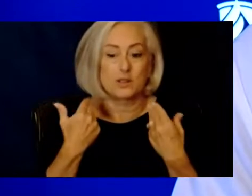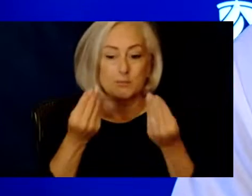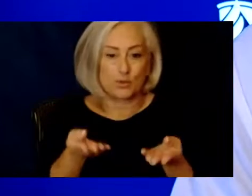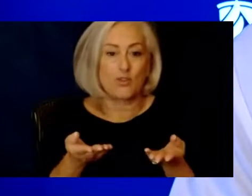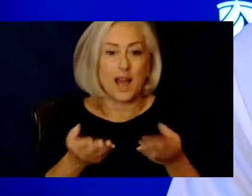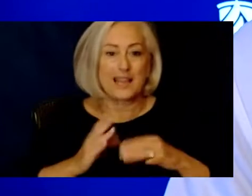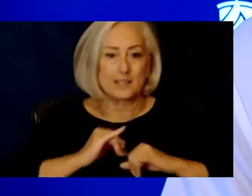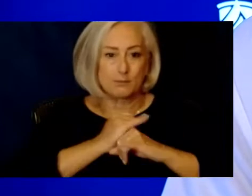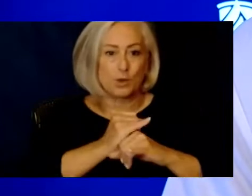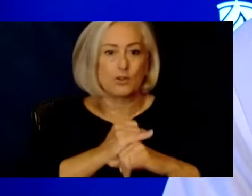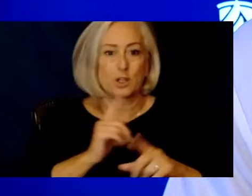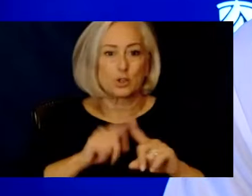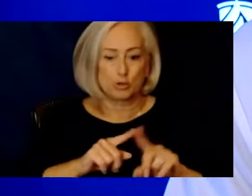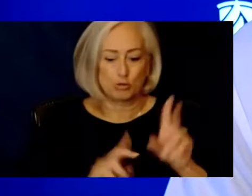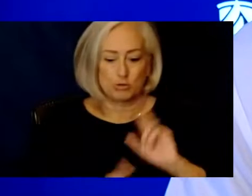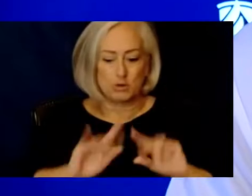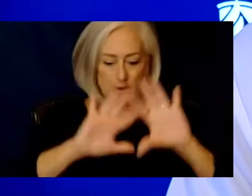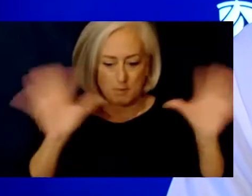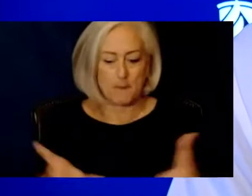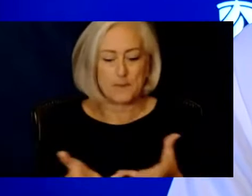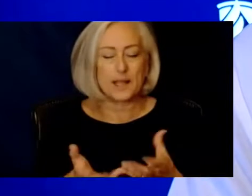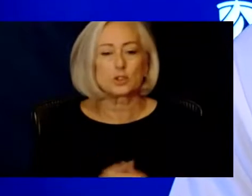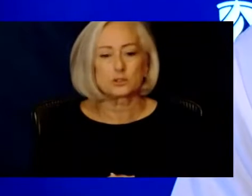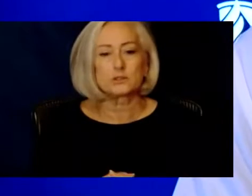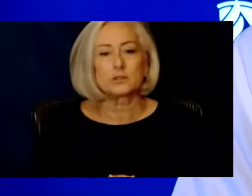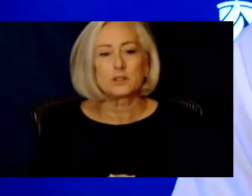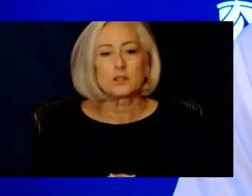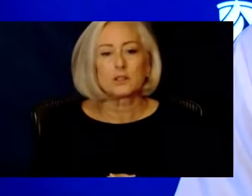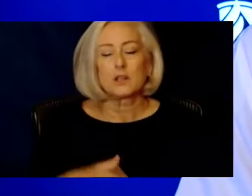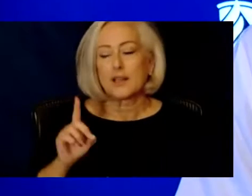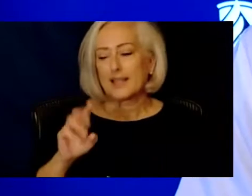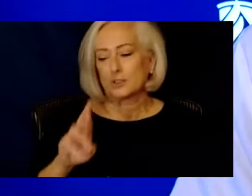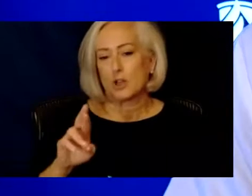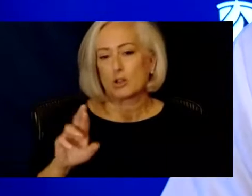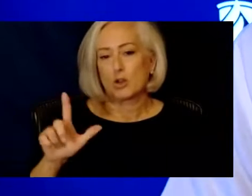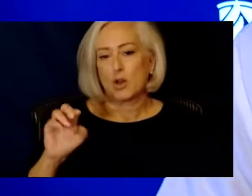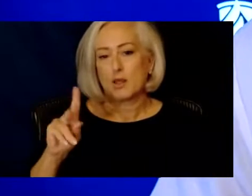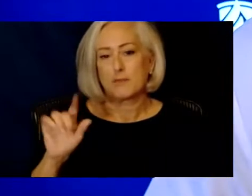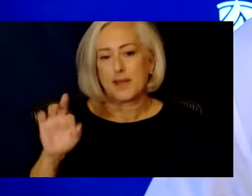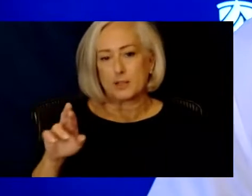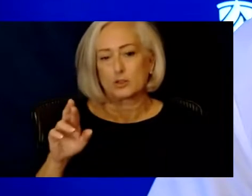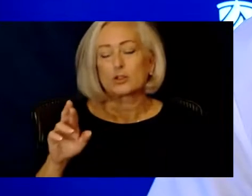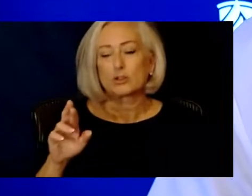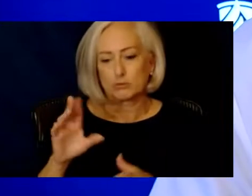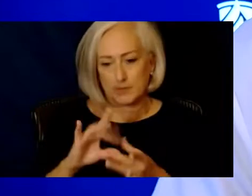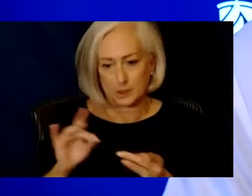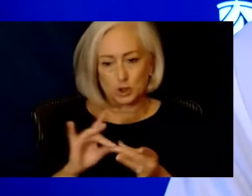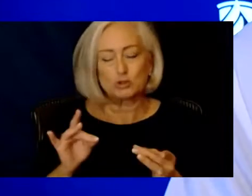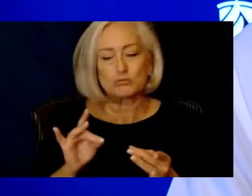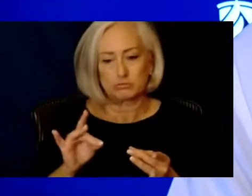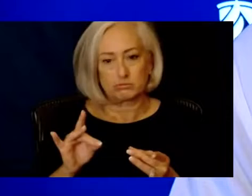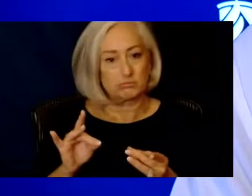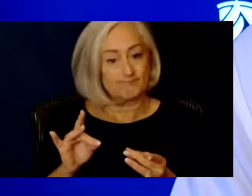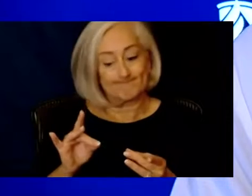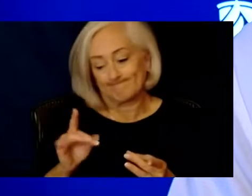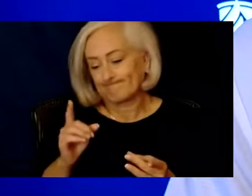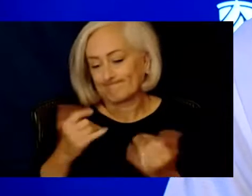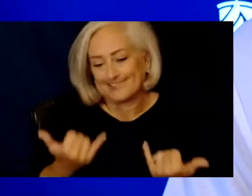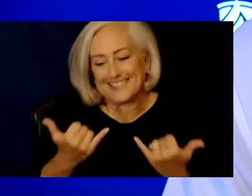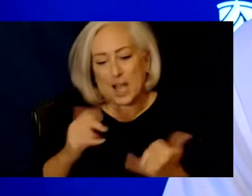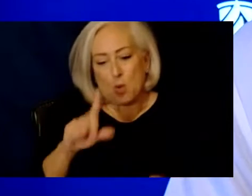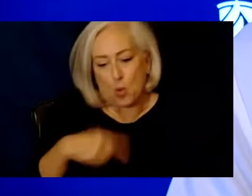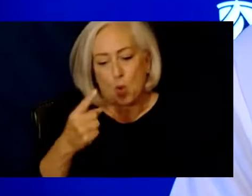our population. But right now, just as Dr. Lamaster said, unfortunately, it is just for those high-risk